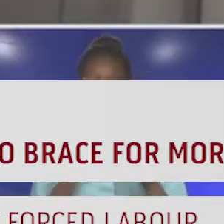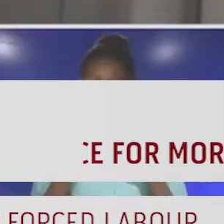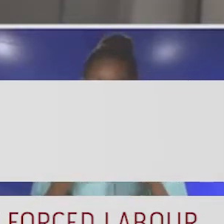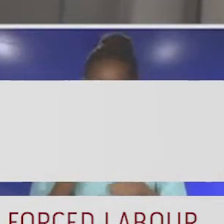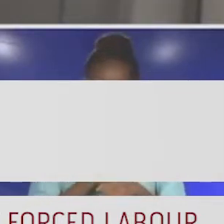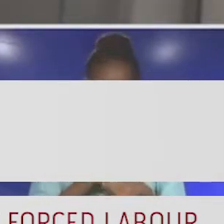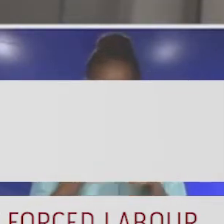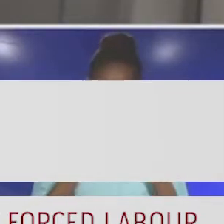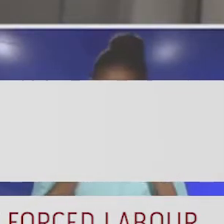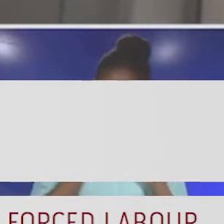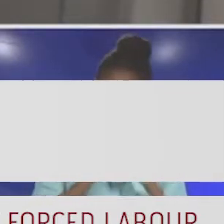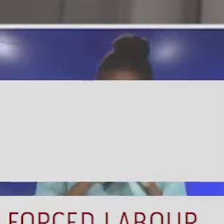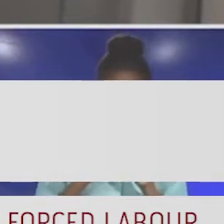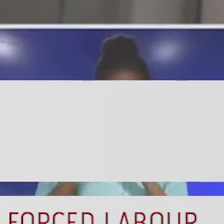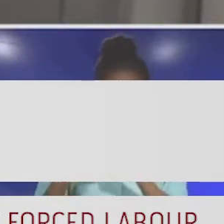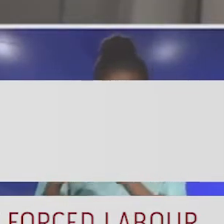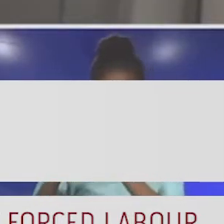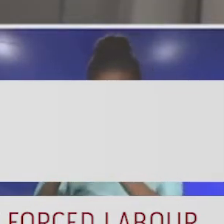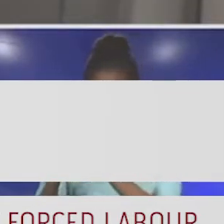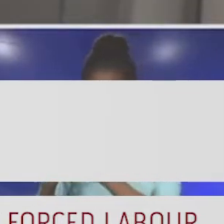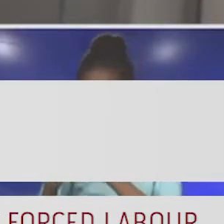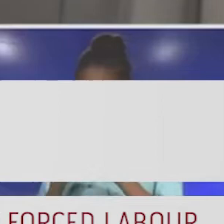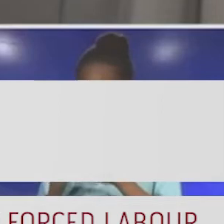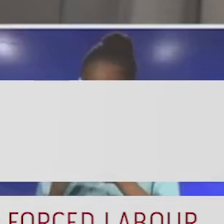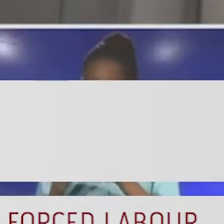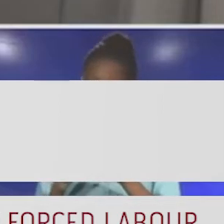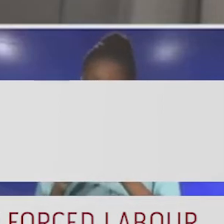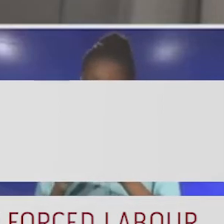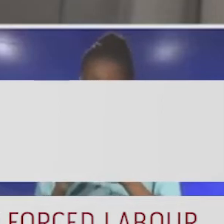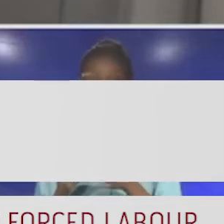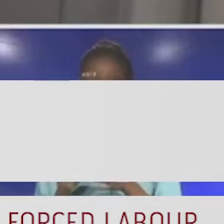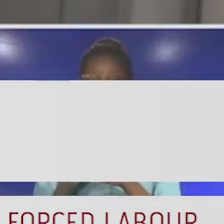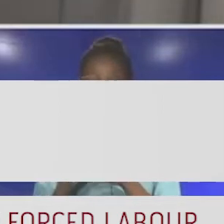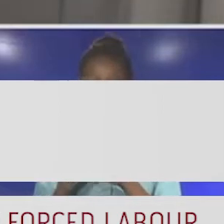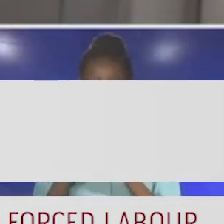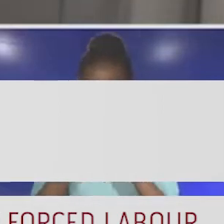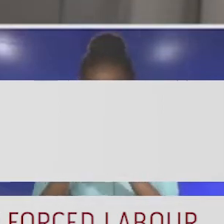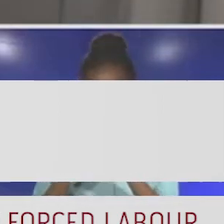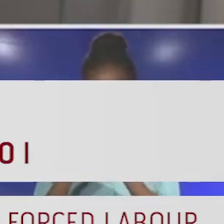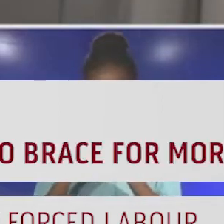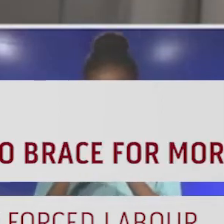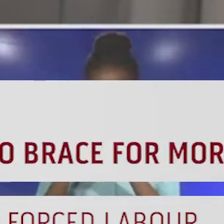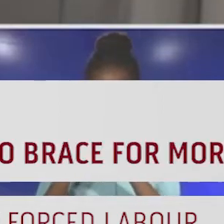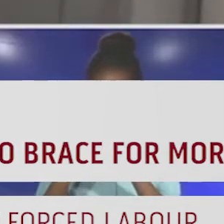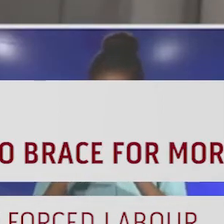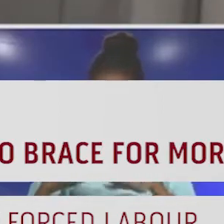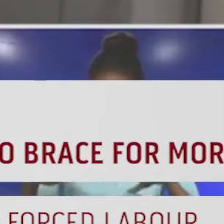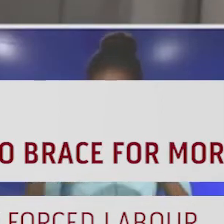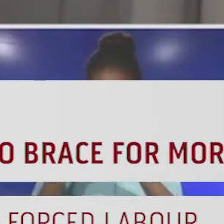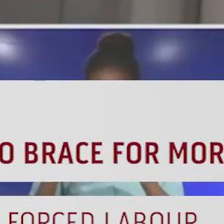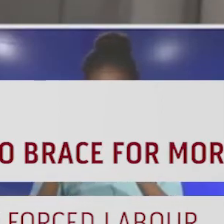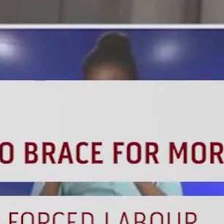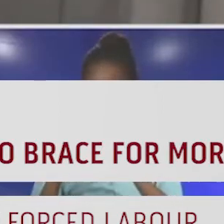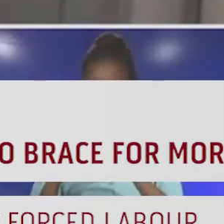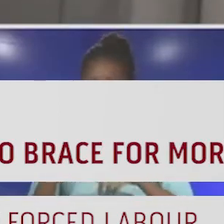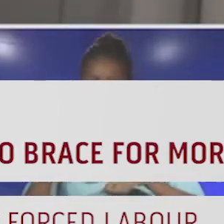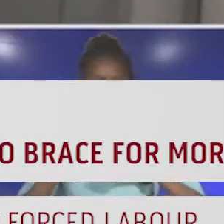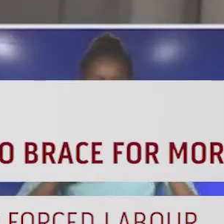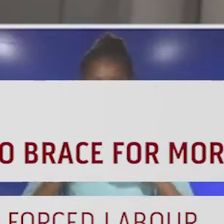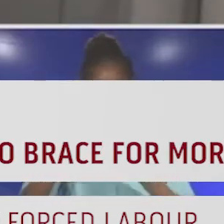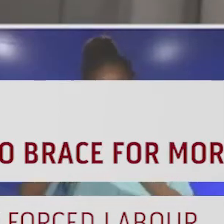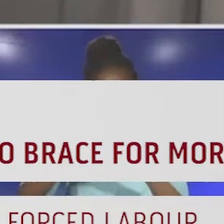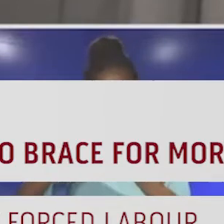repairs, especially in the areas where there's no additional access road, to ensure that connectivity remains. There are challenges on